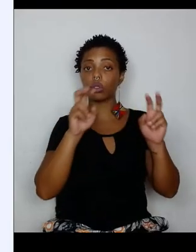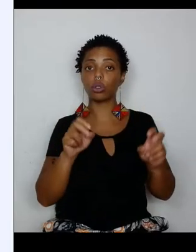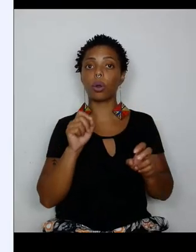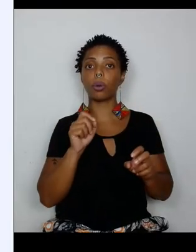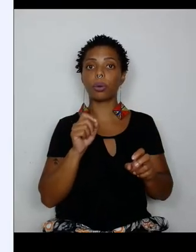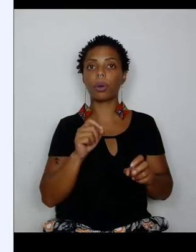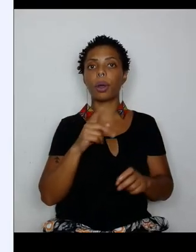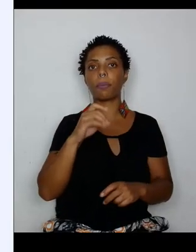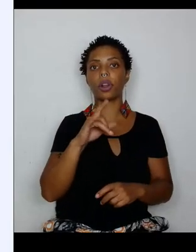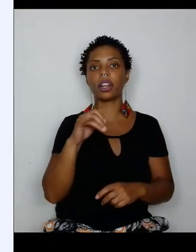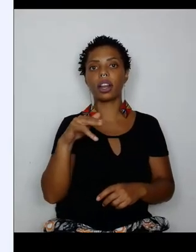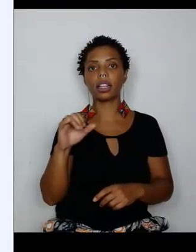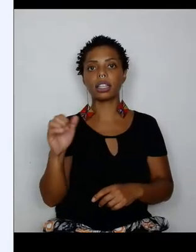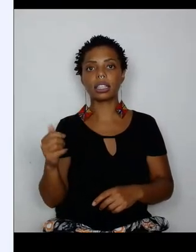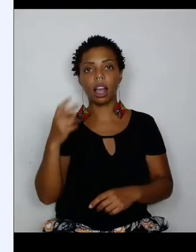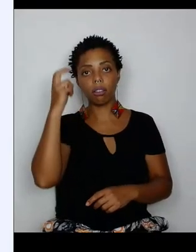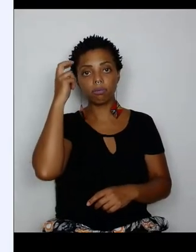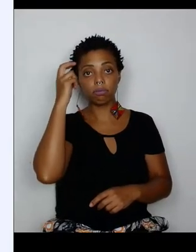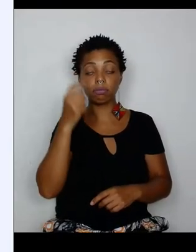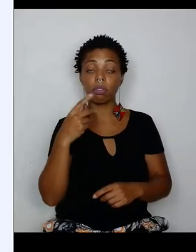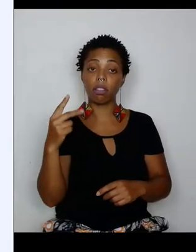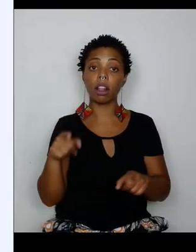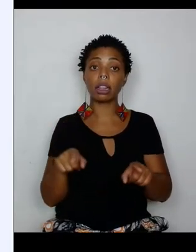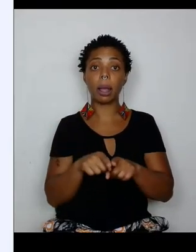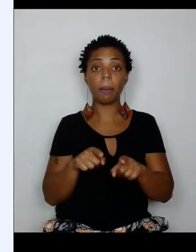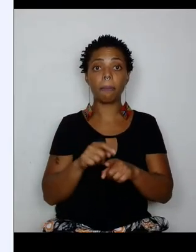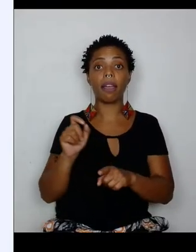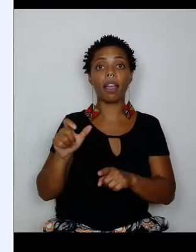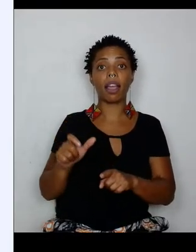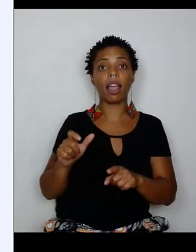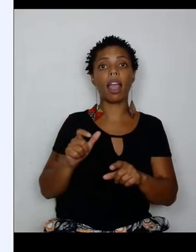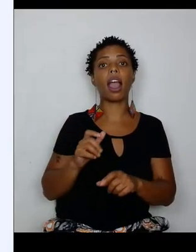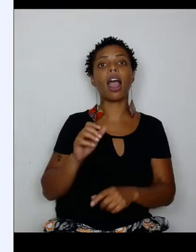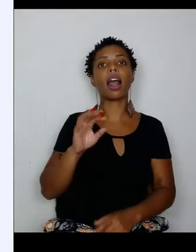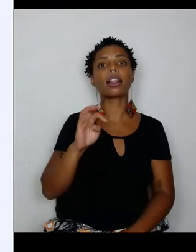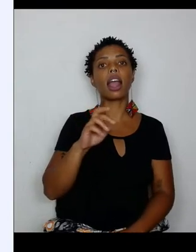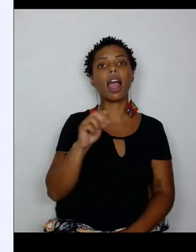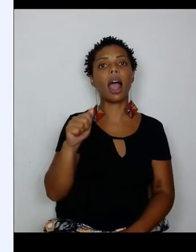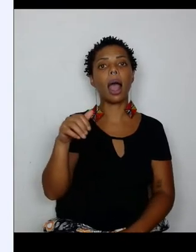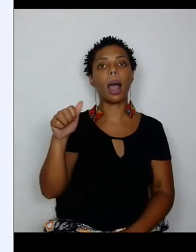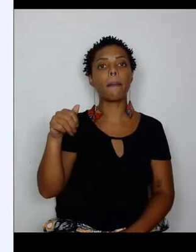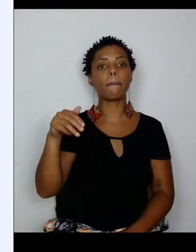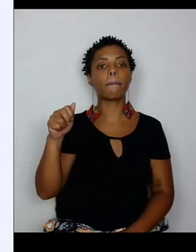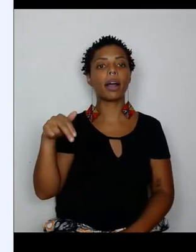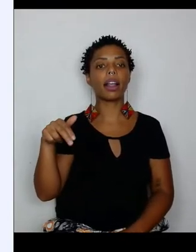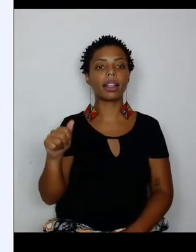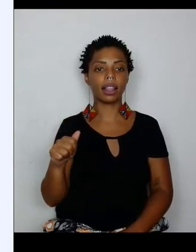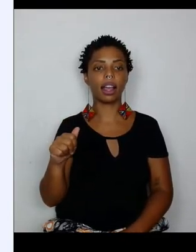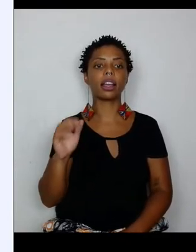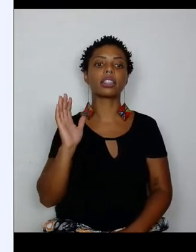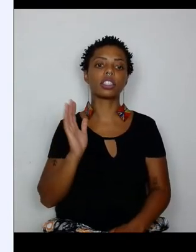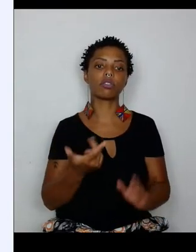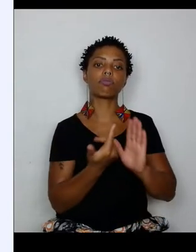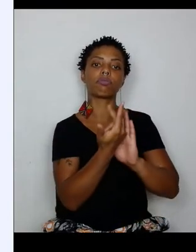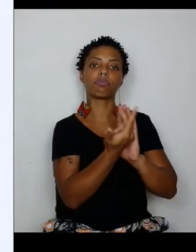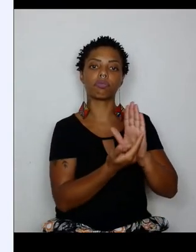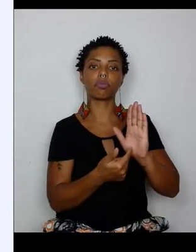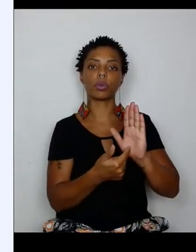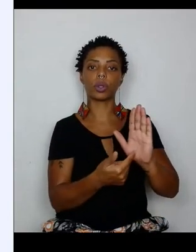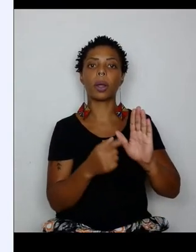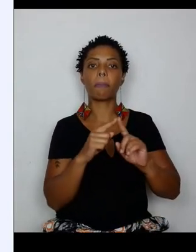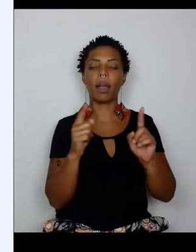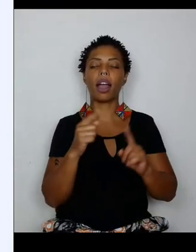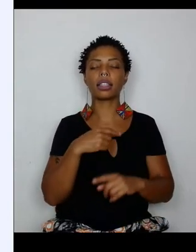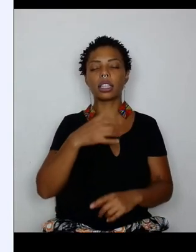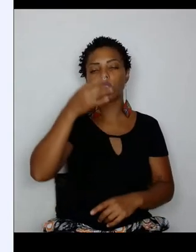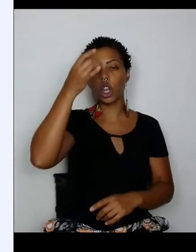tayamana uh presumably depicted here uh even though that kind of traditional knowledge has long been dissipated